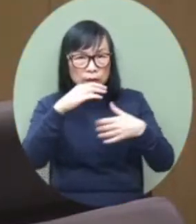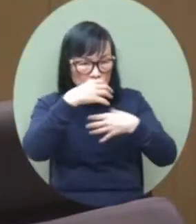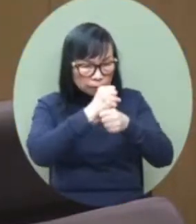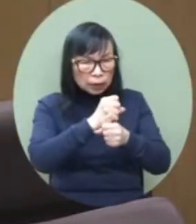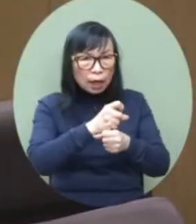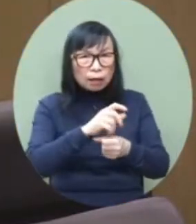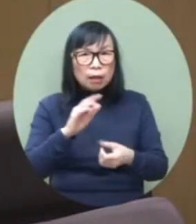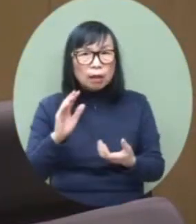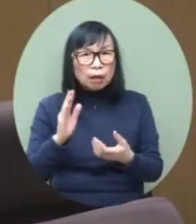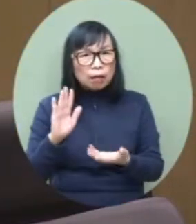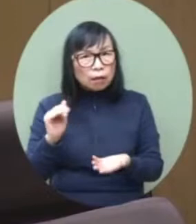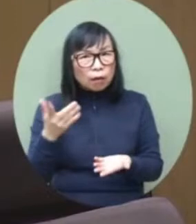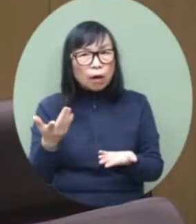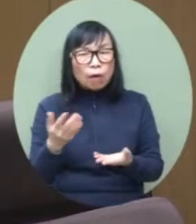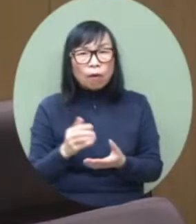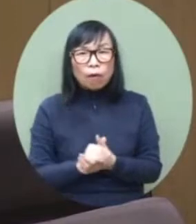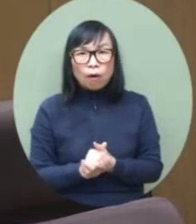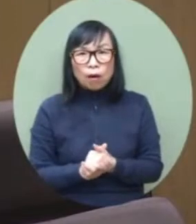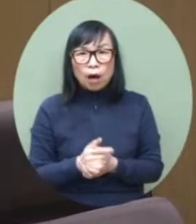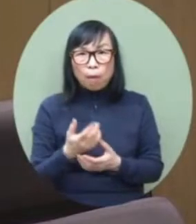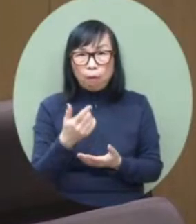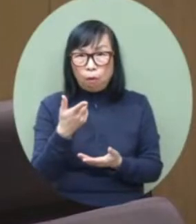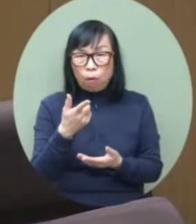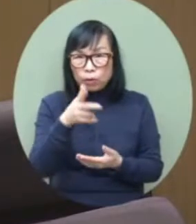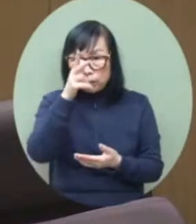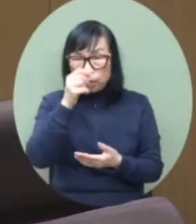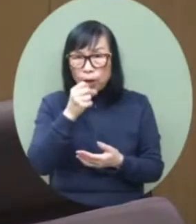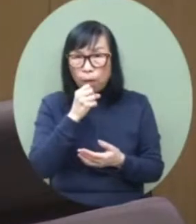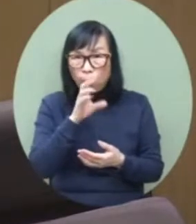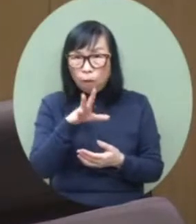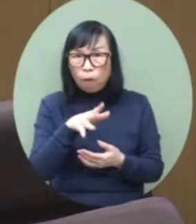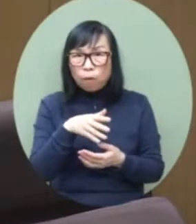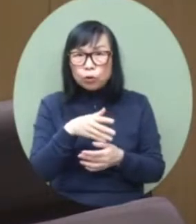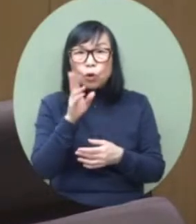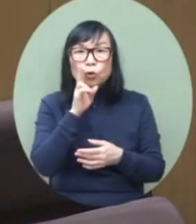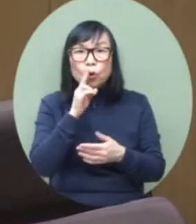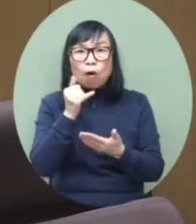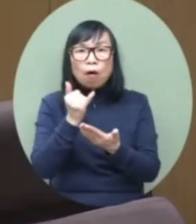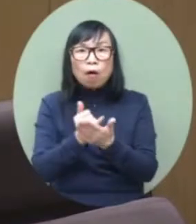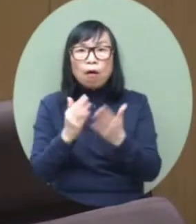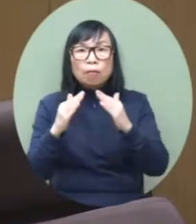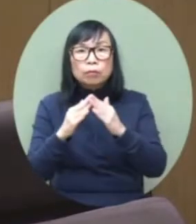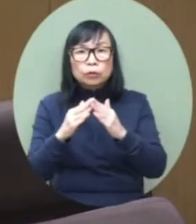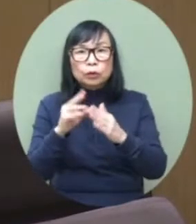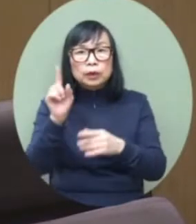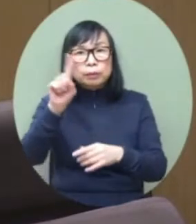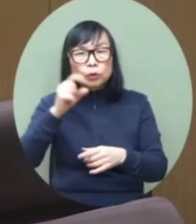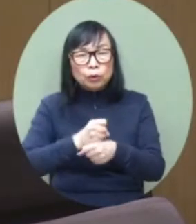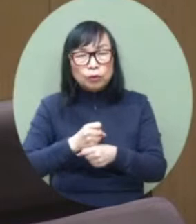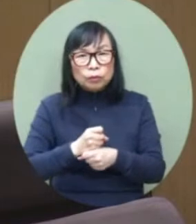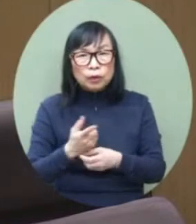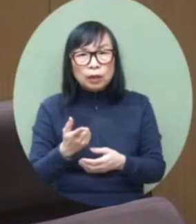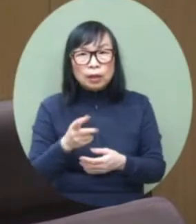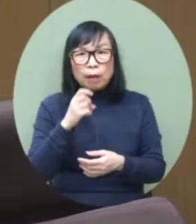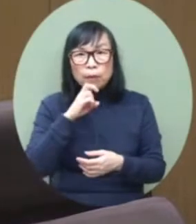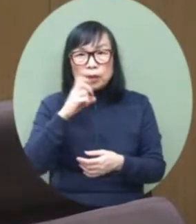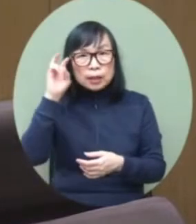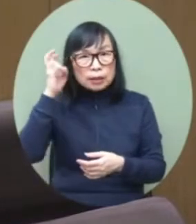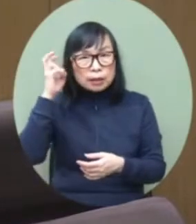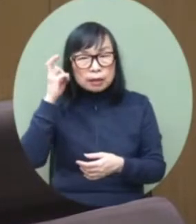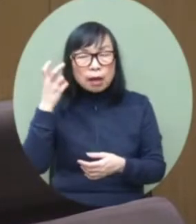what is the feasibility of mass testing? Has the government assessed that if there's a lockdown, how will it be